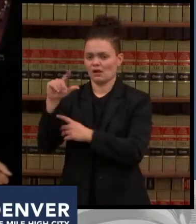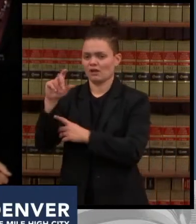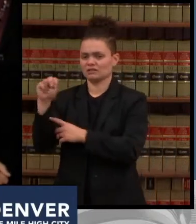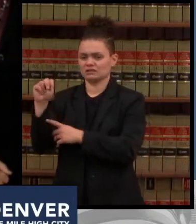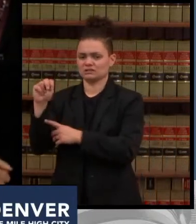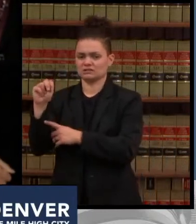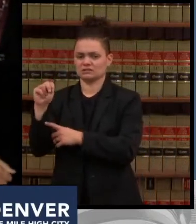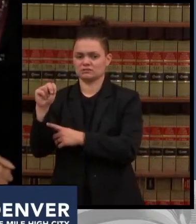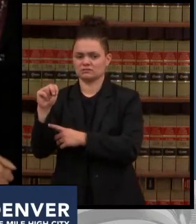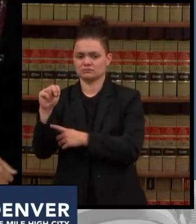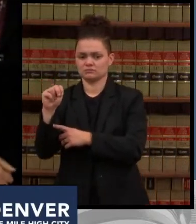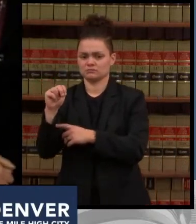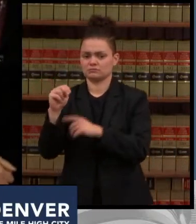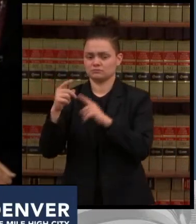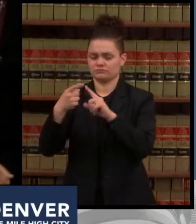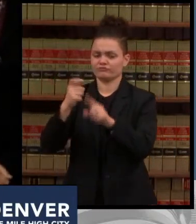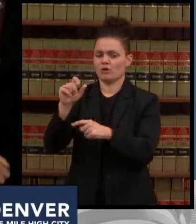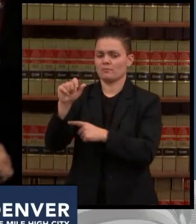Go ahead, Colleen.